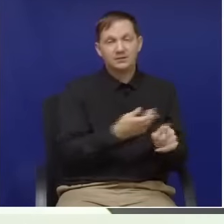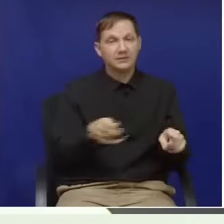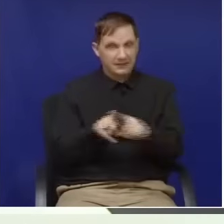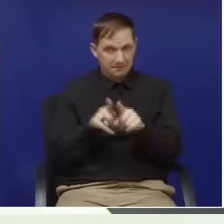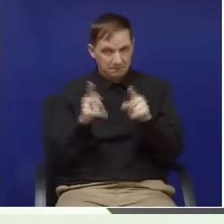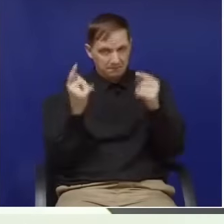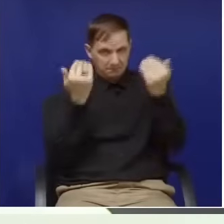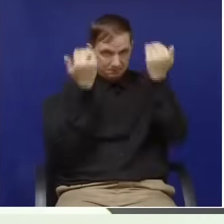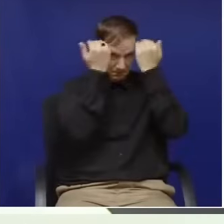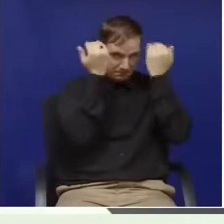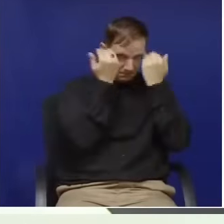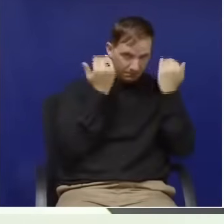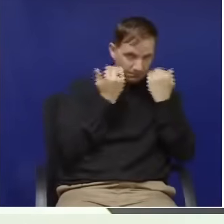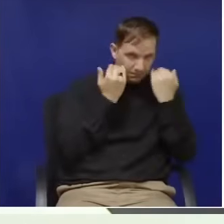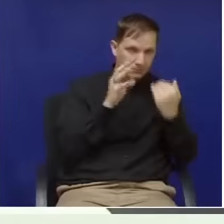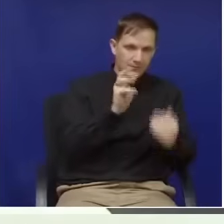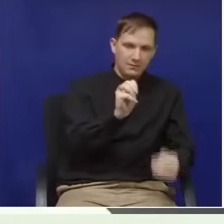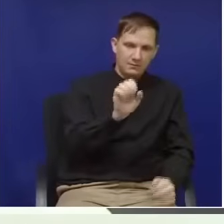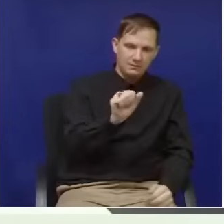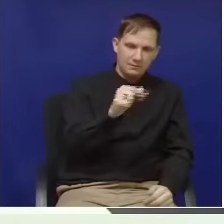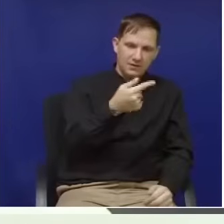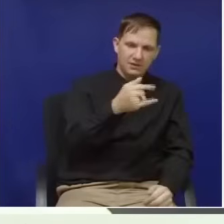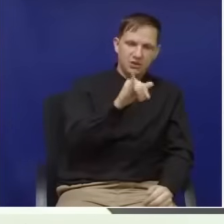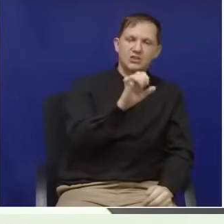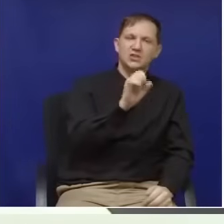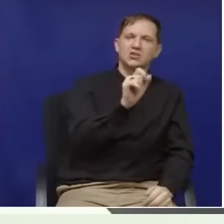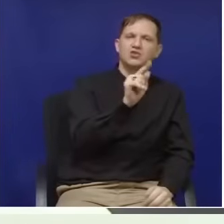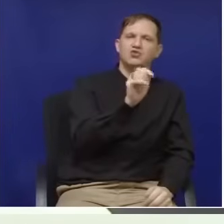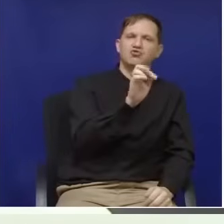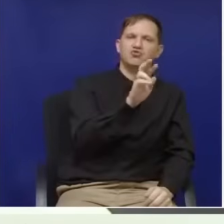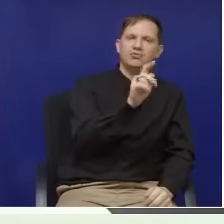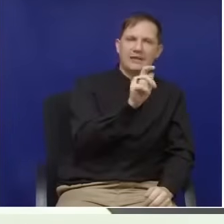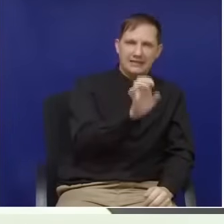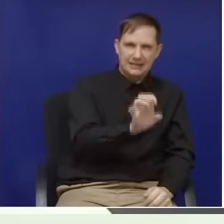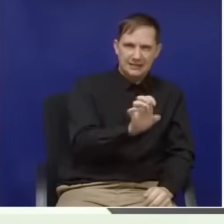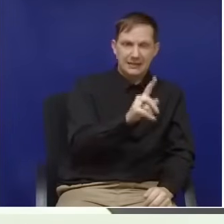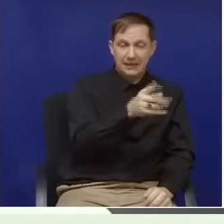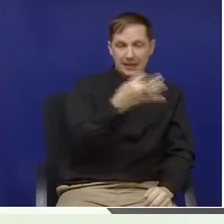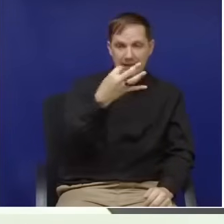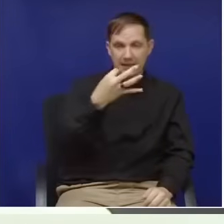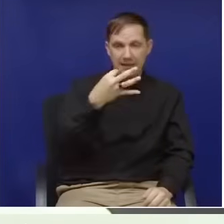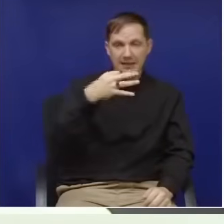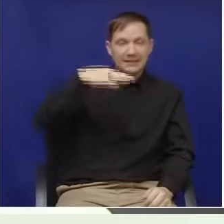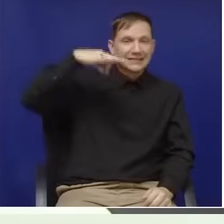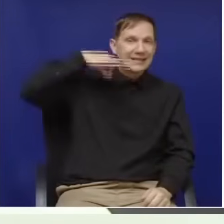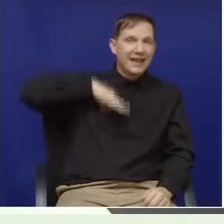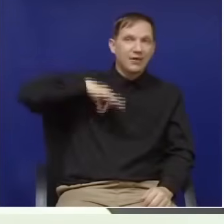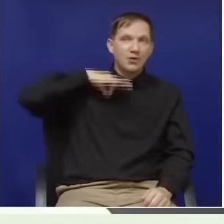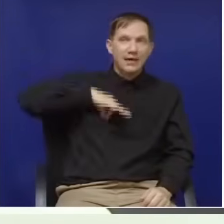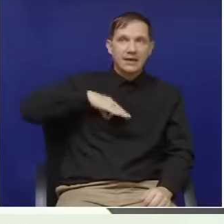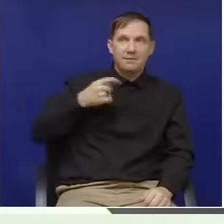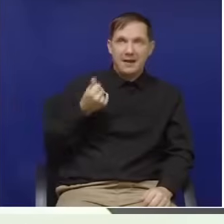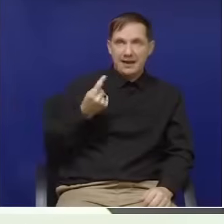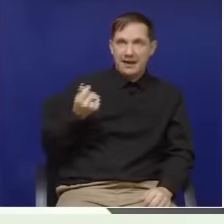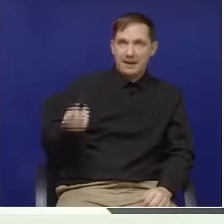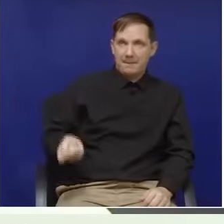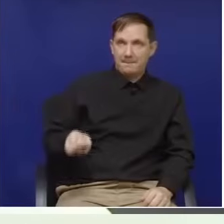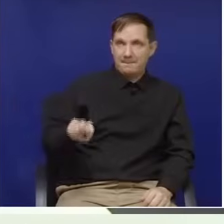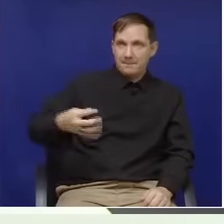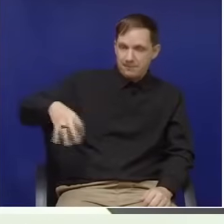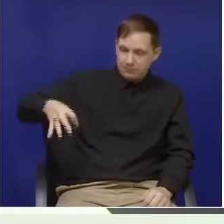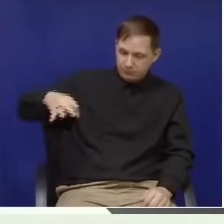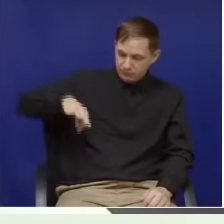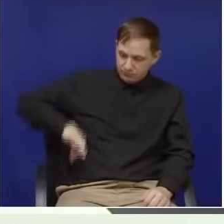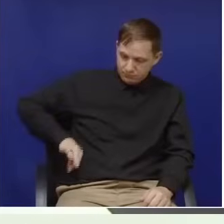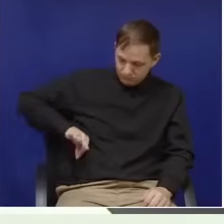get threatened more, but they get accused of corruption. And you look at the salaries, for example, one of the issues that we were talking about, I was